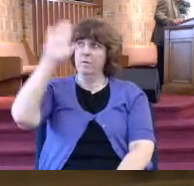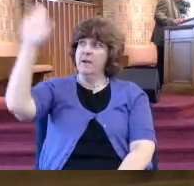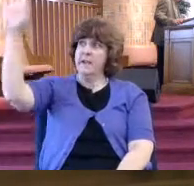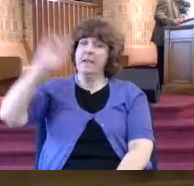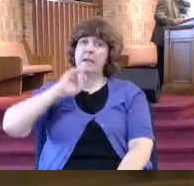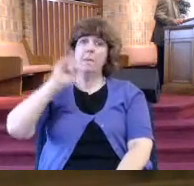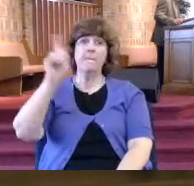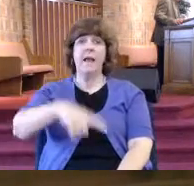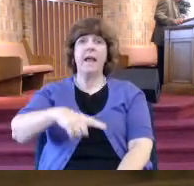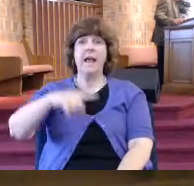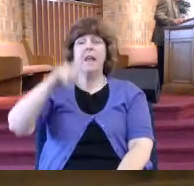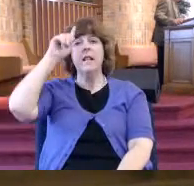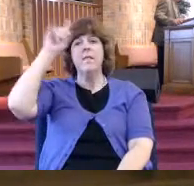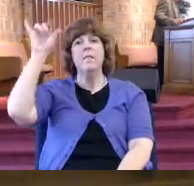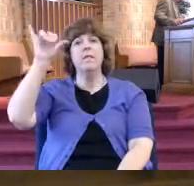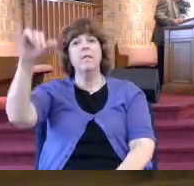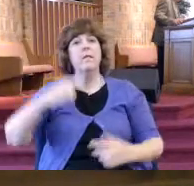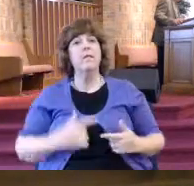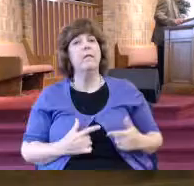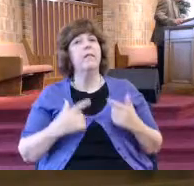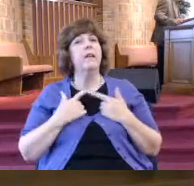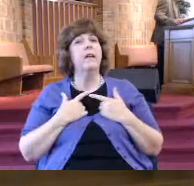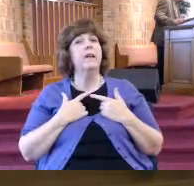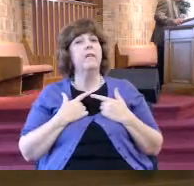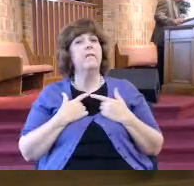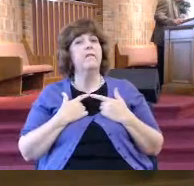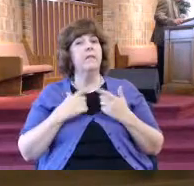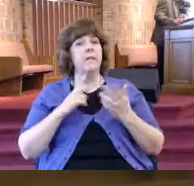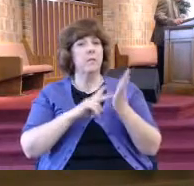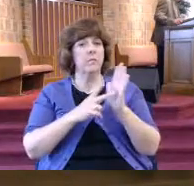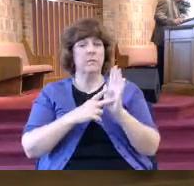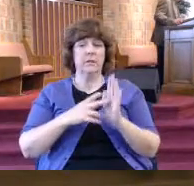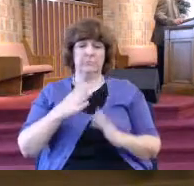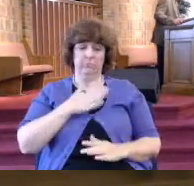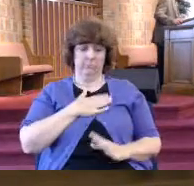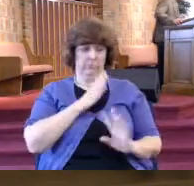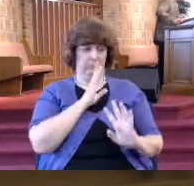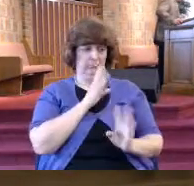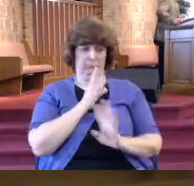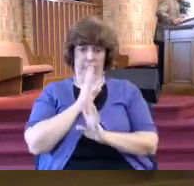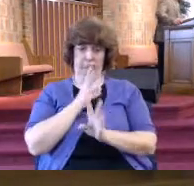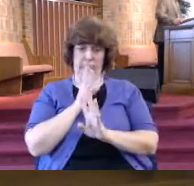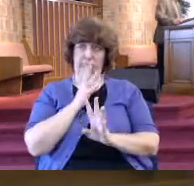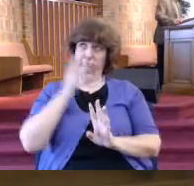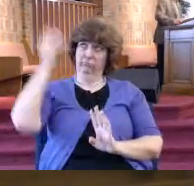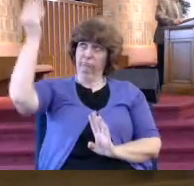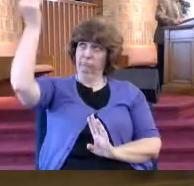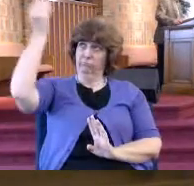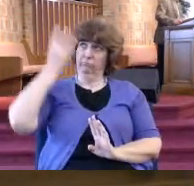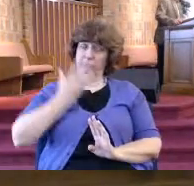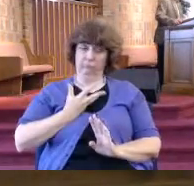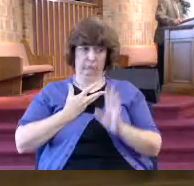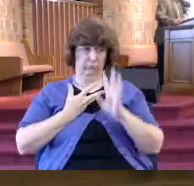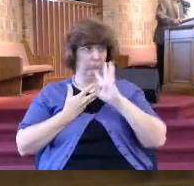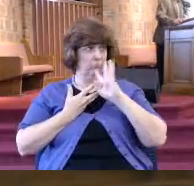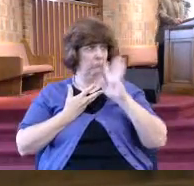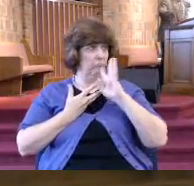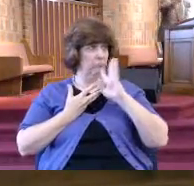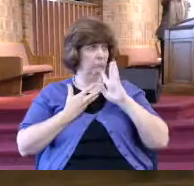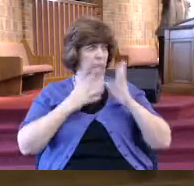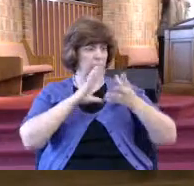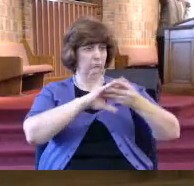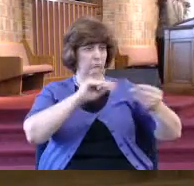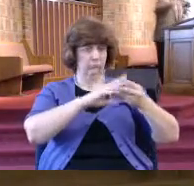everlasting life. Therefore, whatever I speak, just as the Father has told me, so I speak.'"